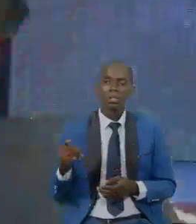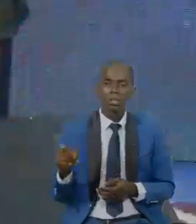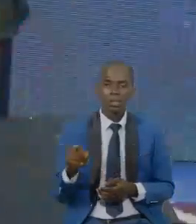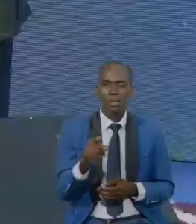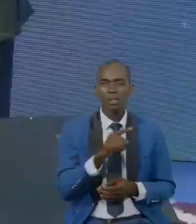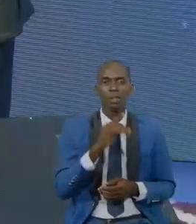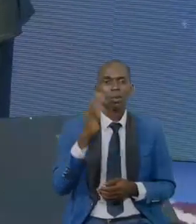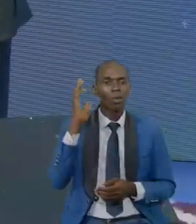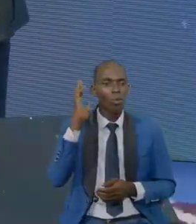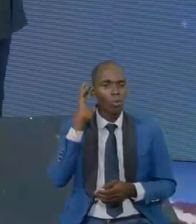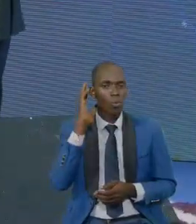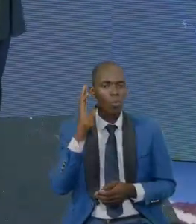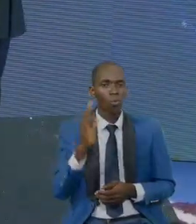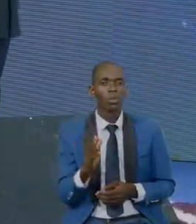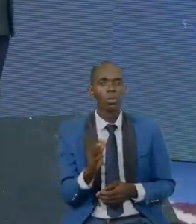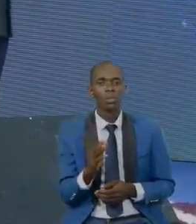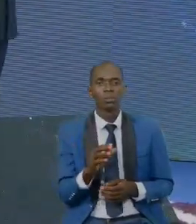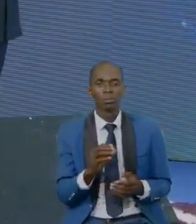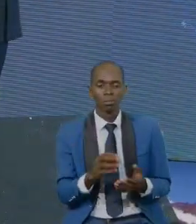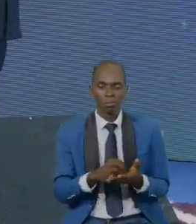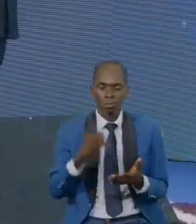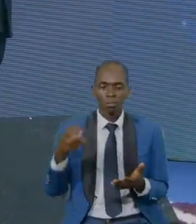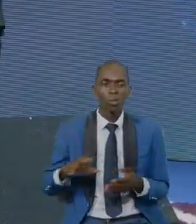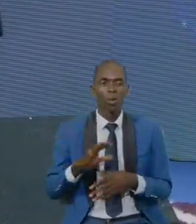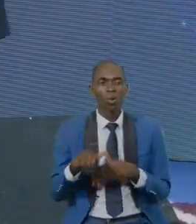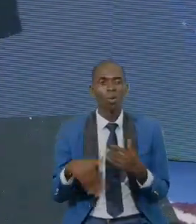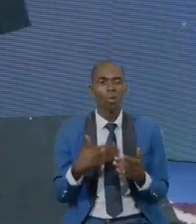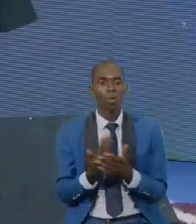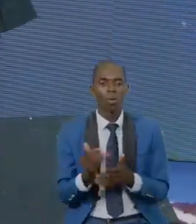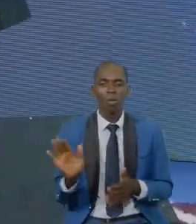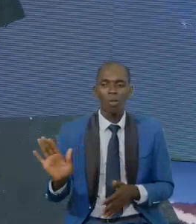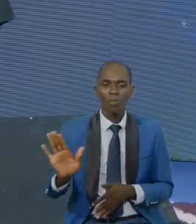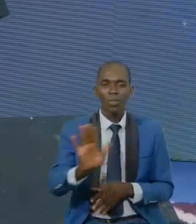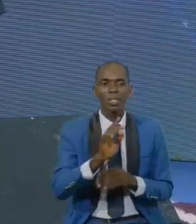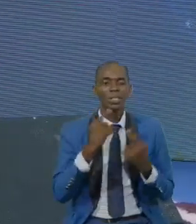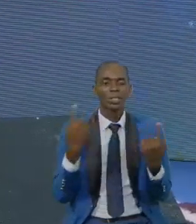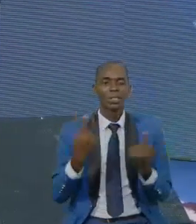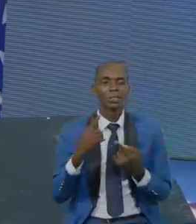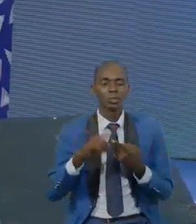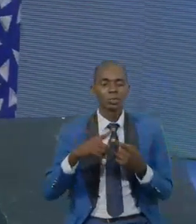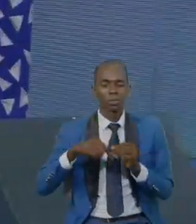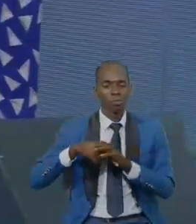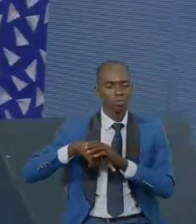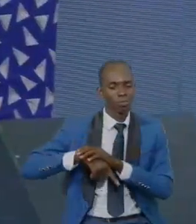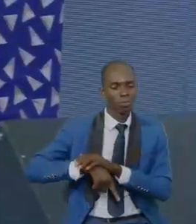their sins into the depths of the sea.